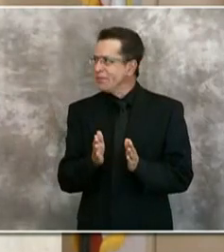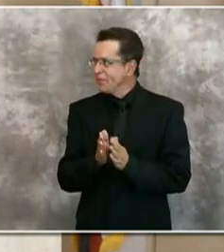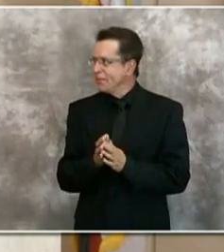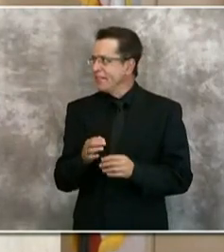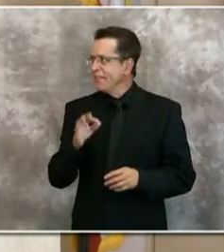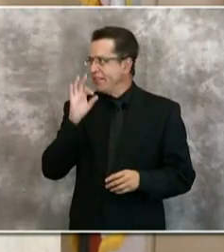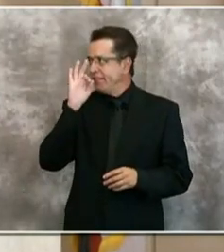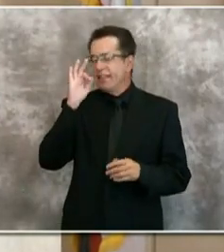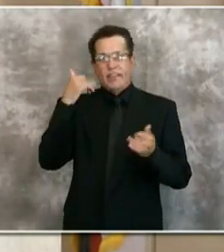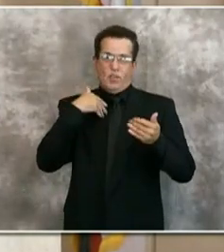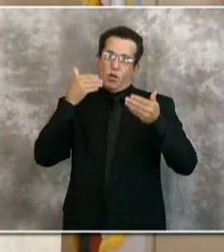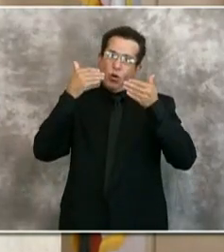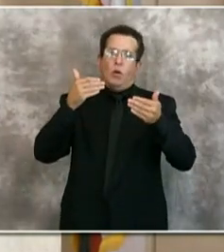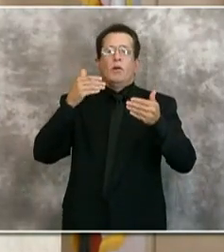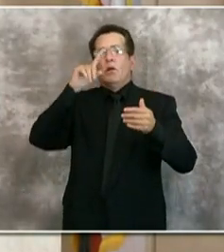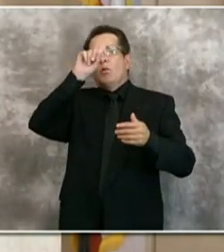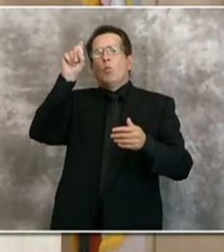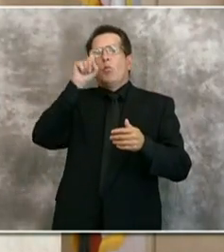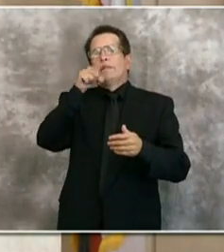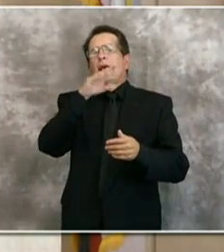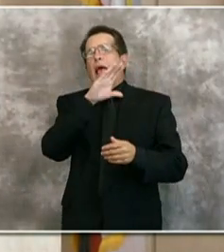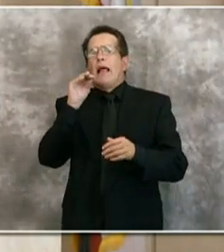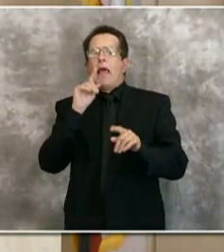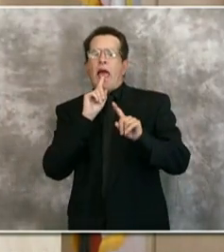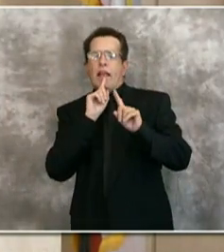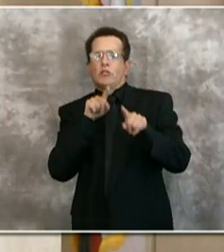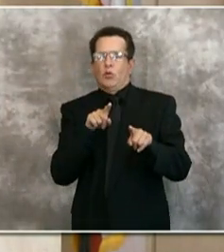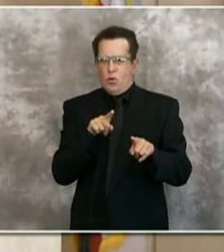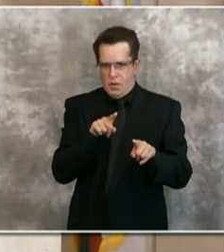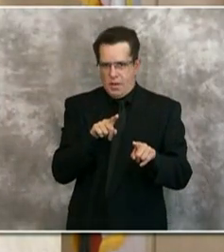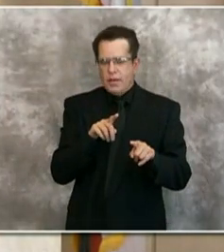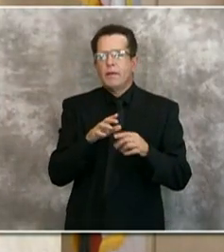Okay, we'll go directly to the questions.